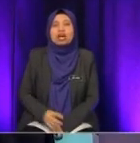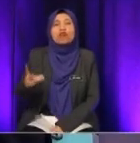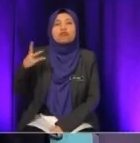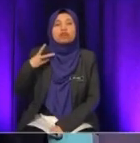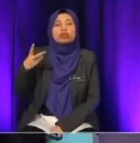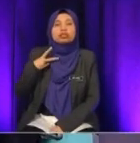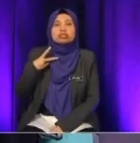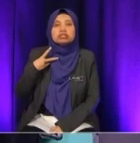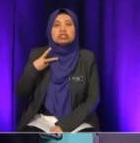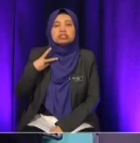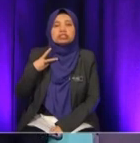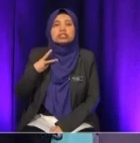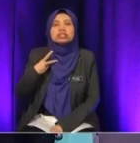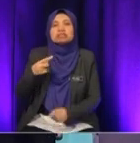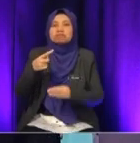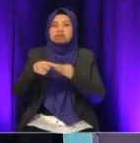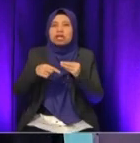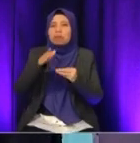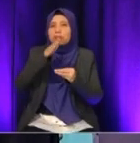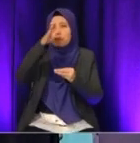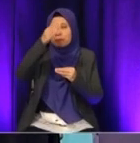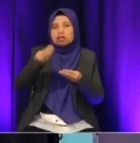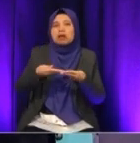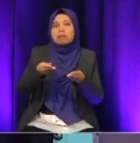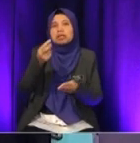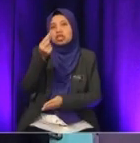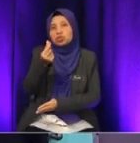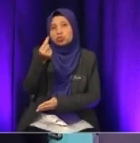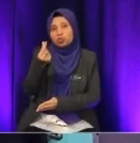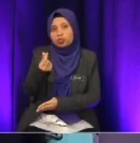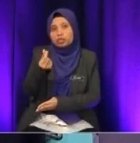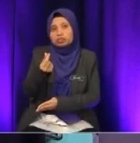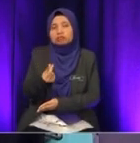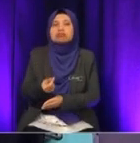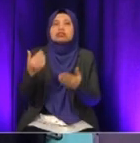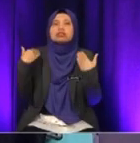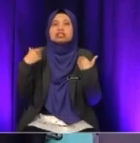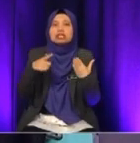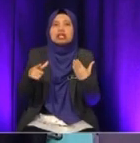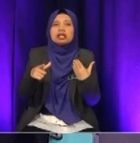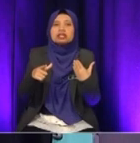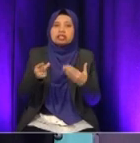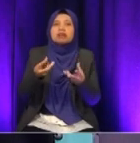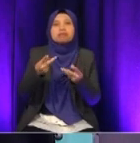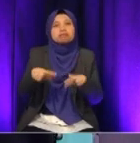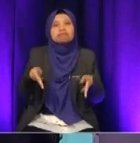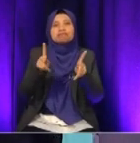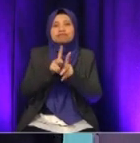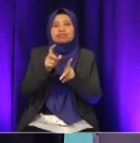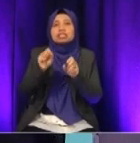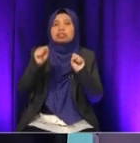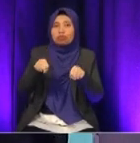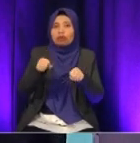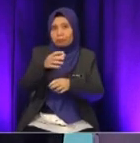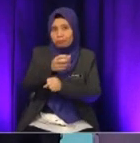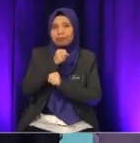she will ask her parents to maybe donate some money mm-hmm. for the voluntary cause. That's a good one. Mm-hmm. So does she deserve an ice cream stick? Of course, please. You tell